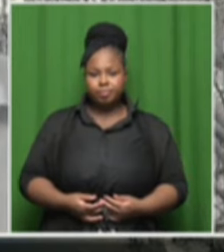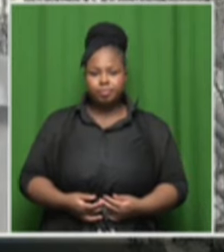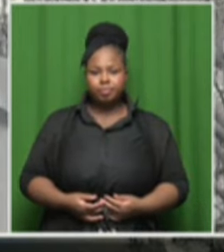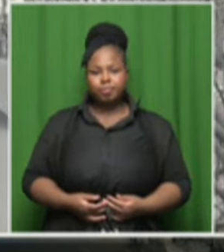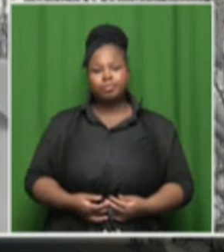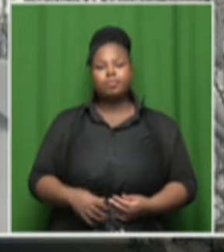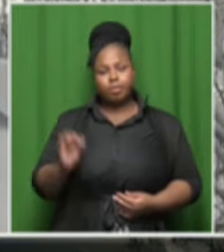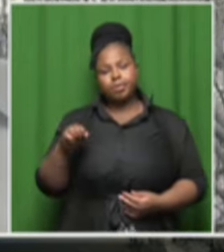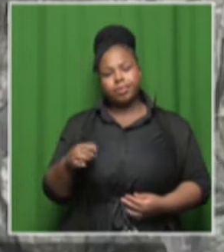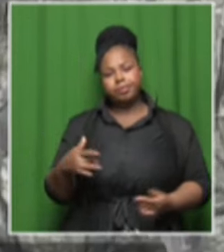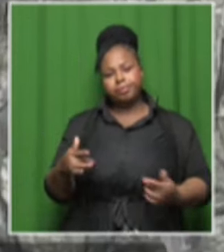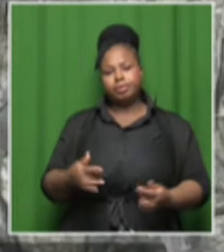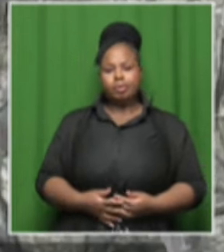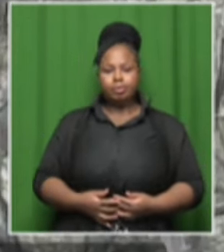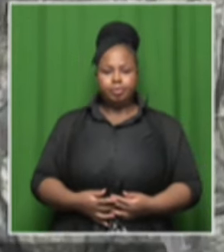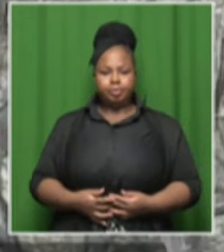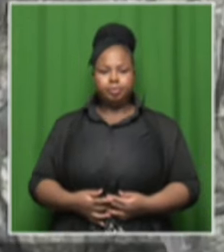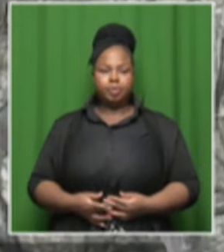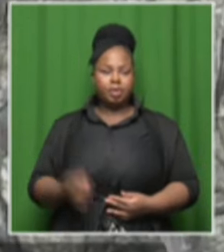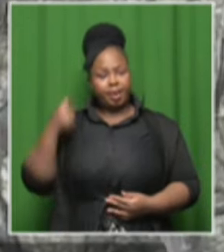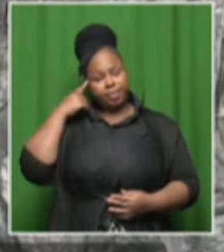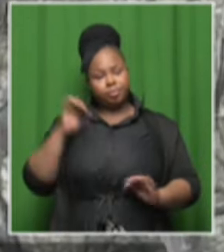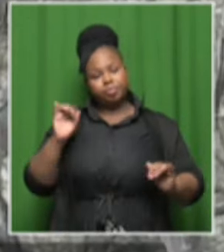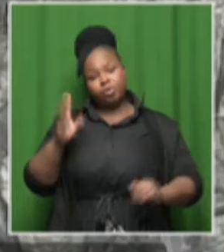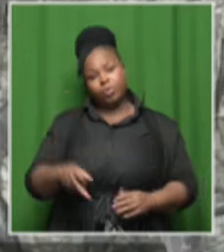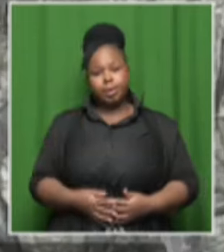Yeah, they are very concerning. And I think it's just going to get worse.